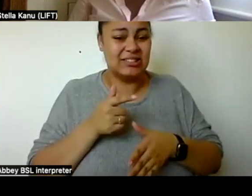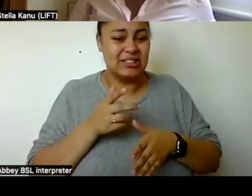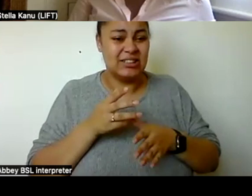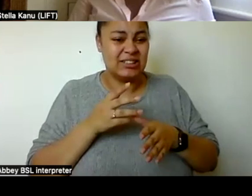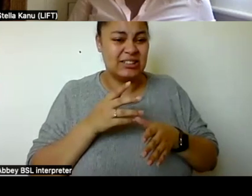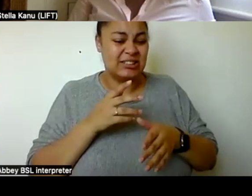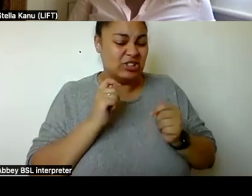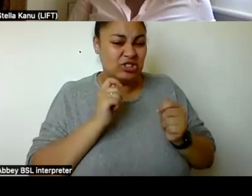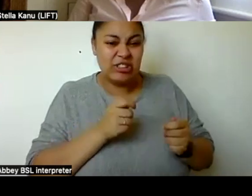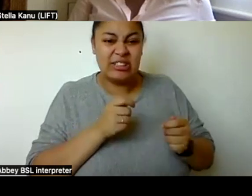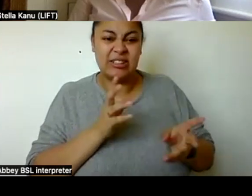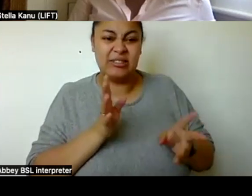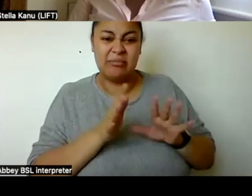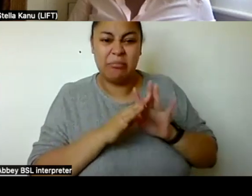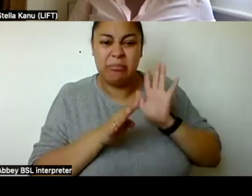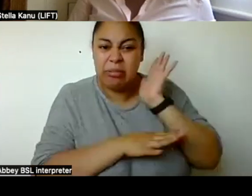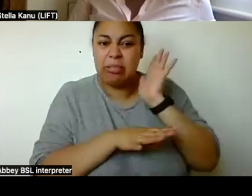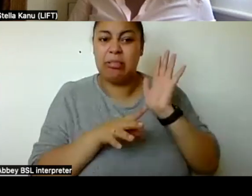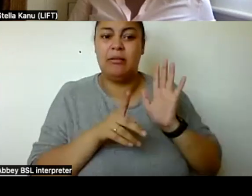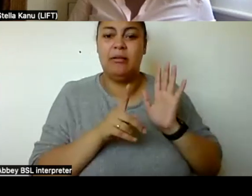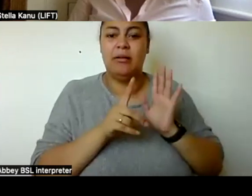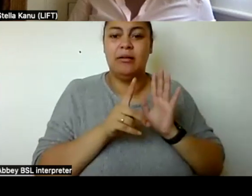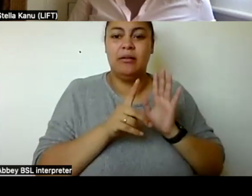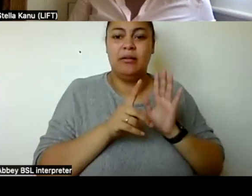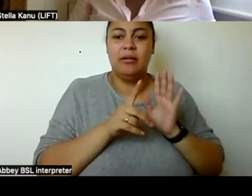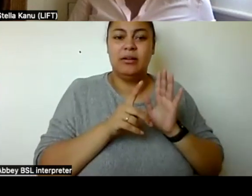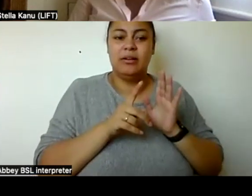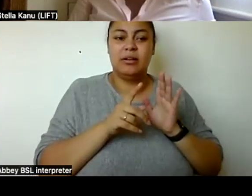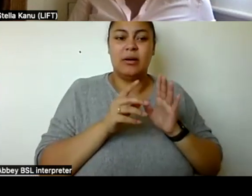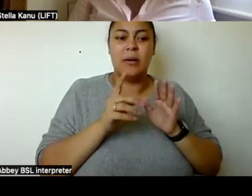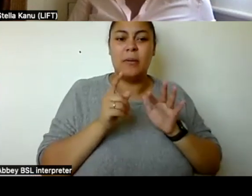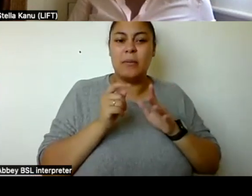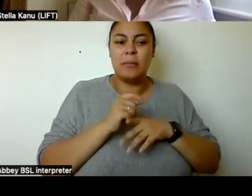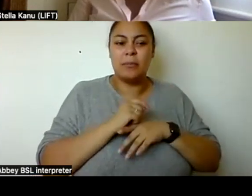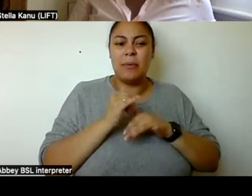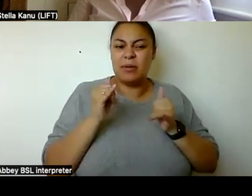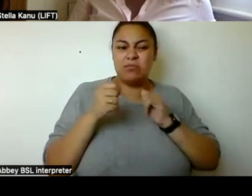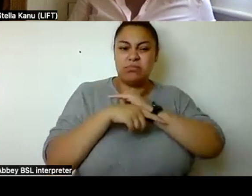some disdain. You might be impoverished,